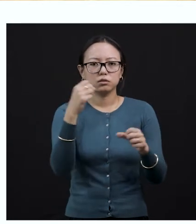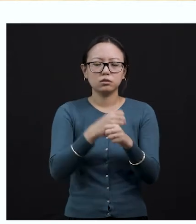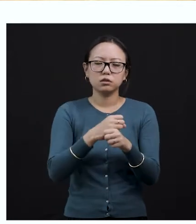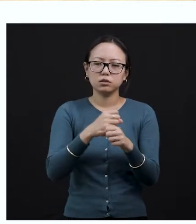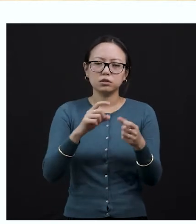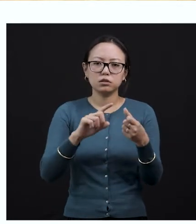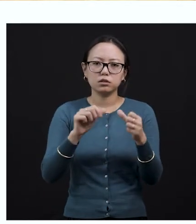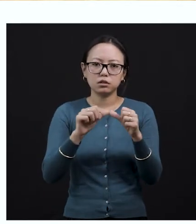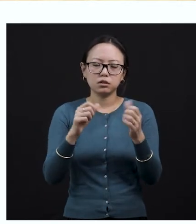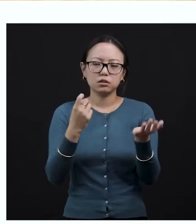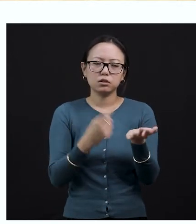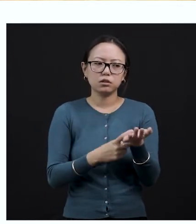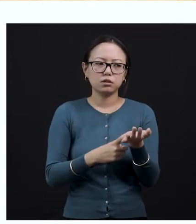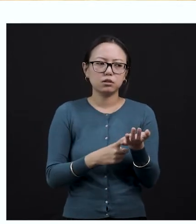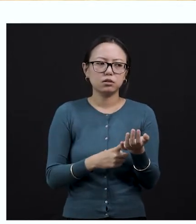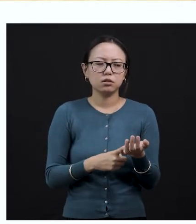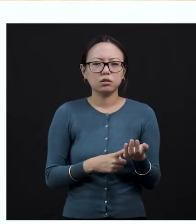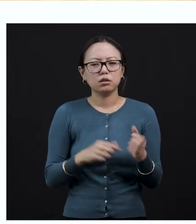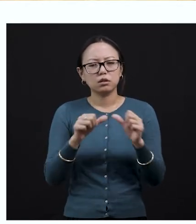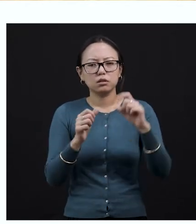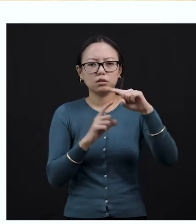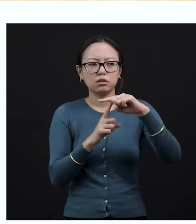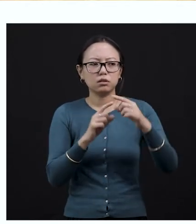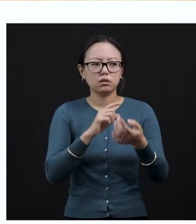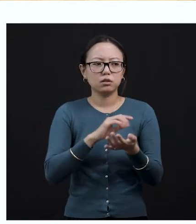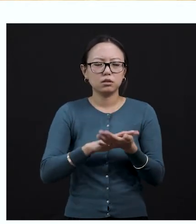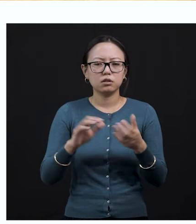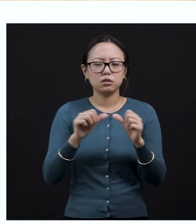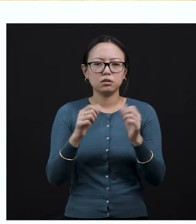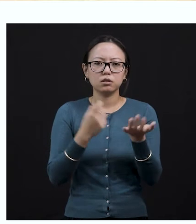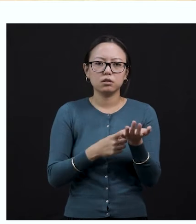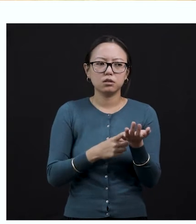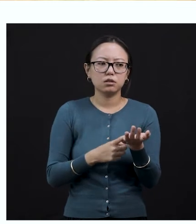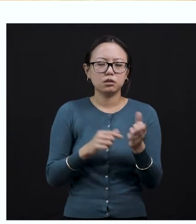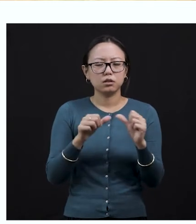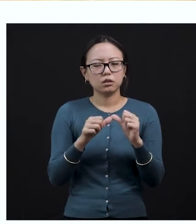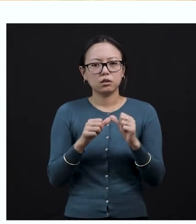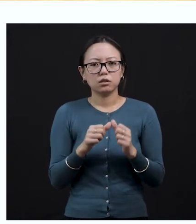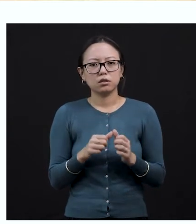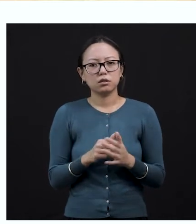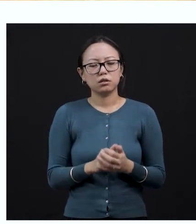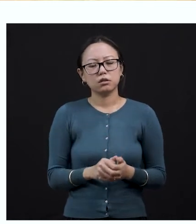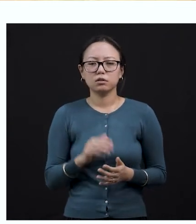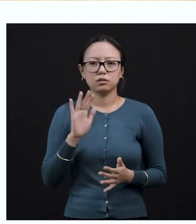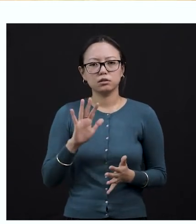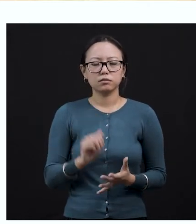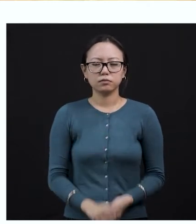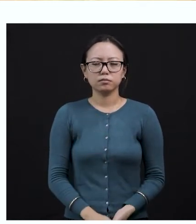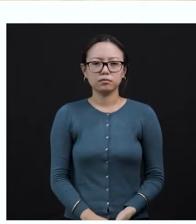period, we didn't have many literary sources, but in the later Vedic period, there were three of them, all